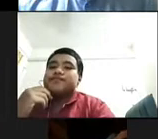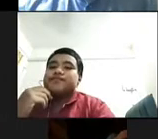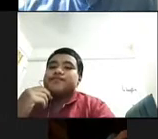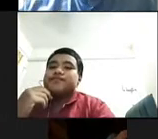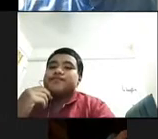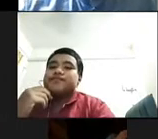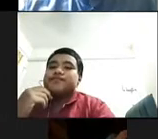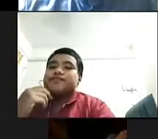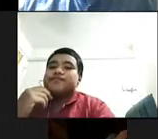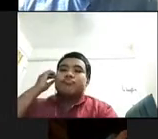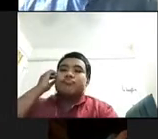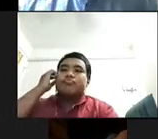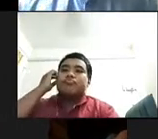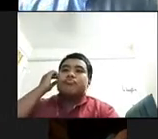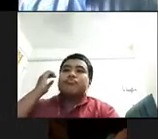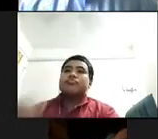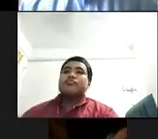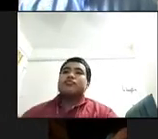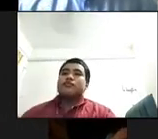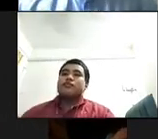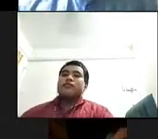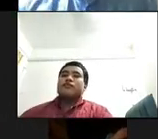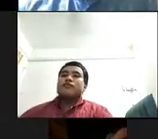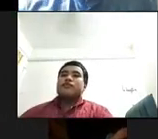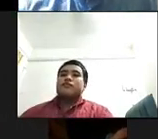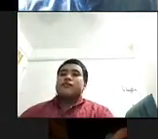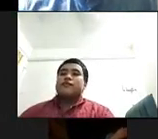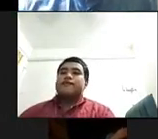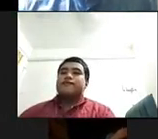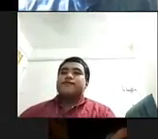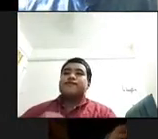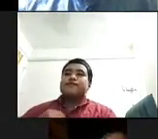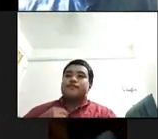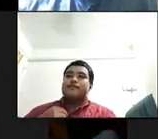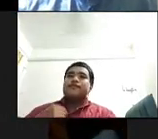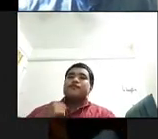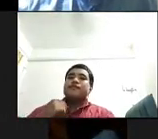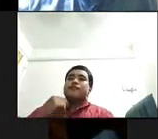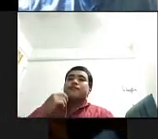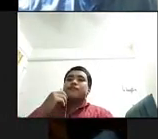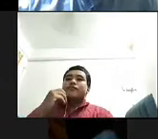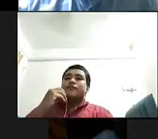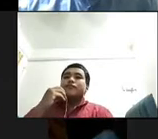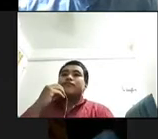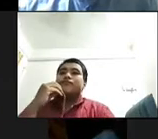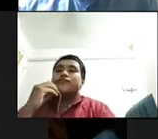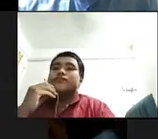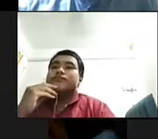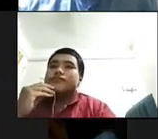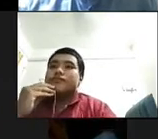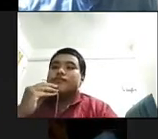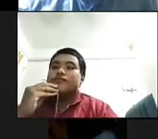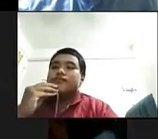201928. Assalamualaikum, my name is Muhammad Syakir bin Shamshuazar. My matrix number